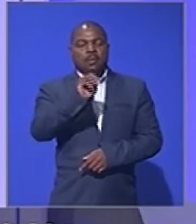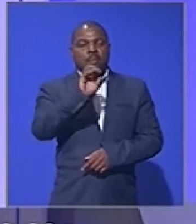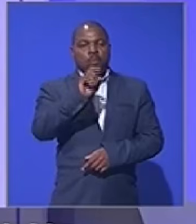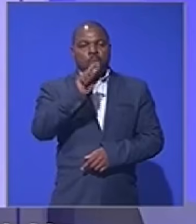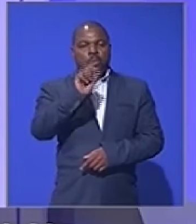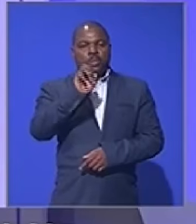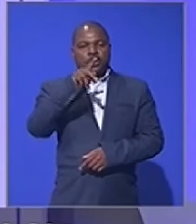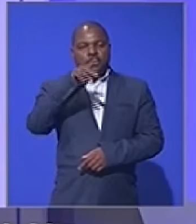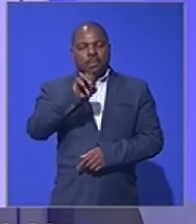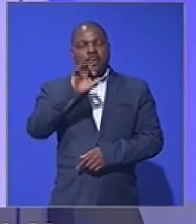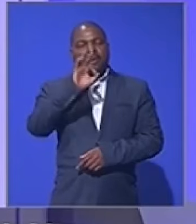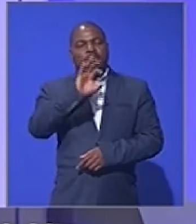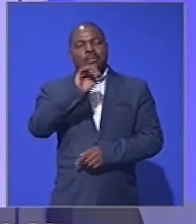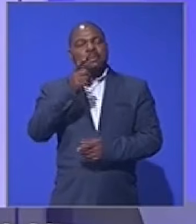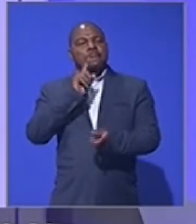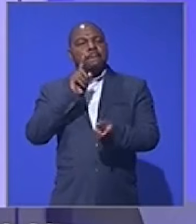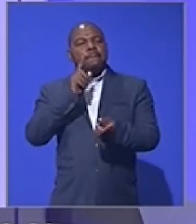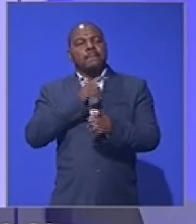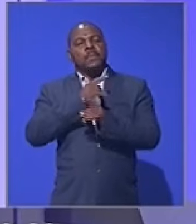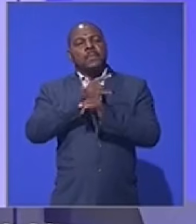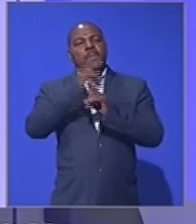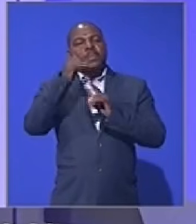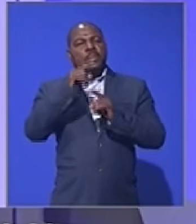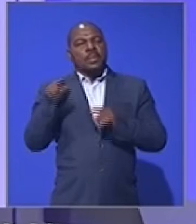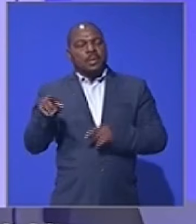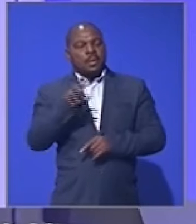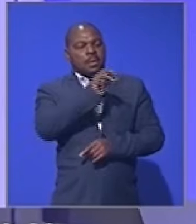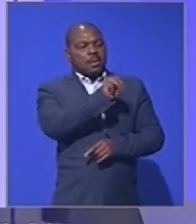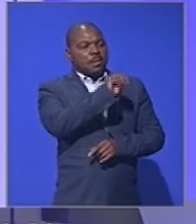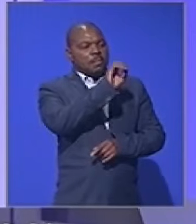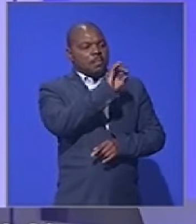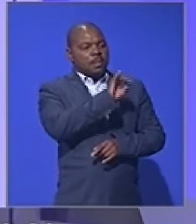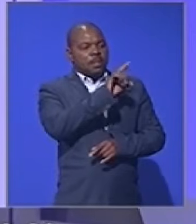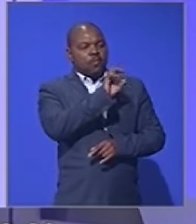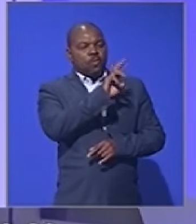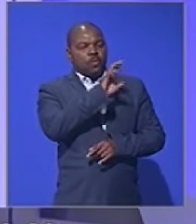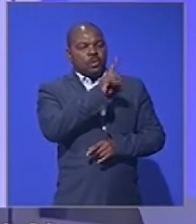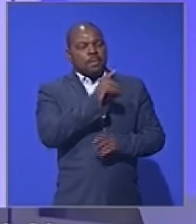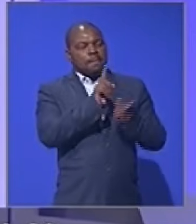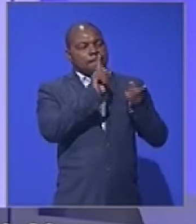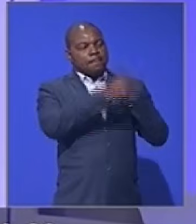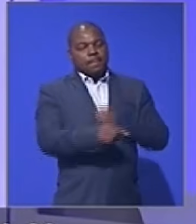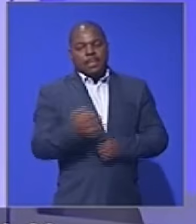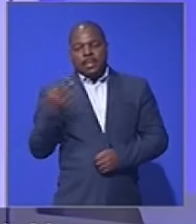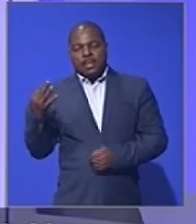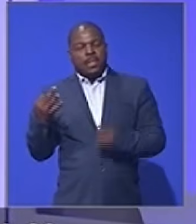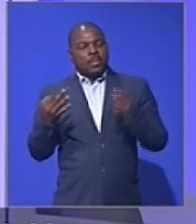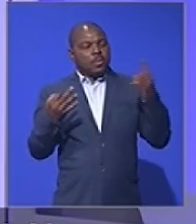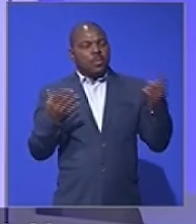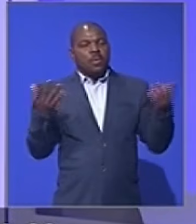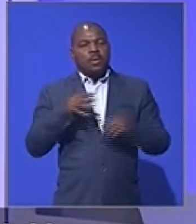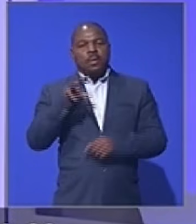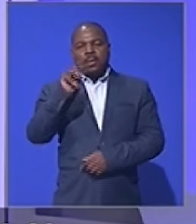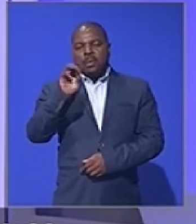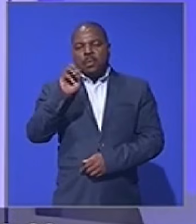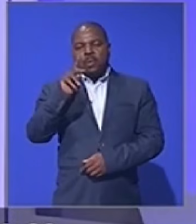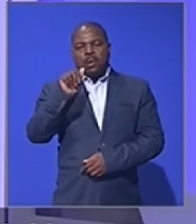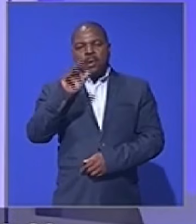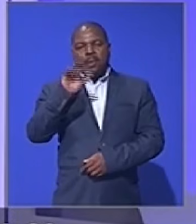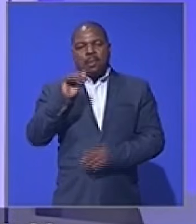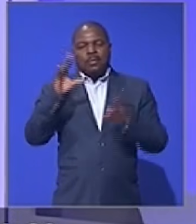ga go betha sehlopha sa Milford FC ka dino tše 3-1 lepatlelong la kgale la Peter Mokaba